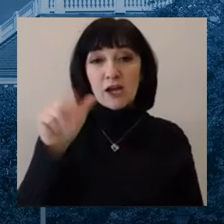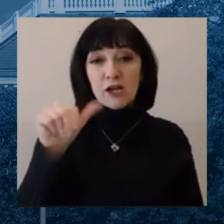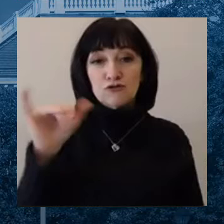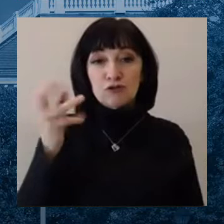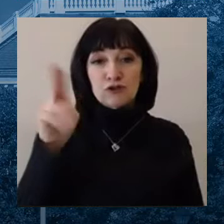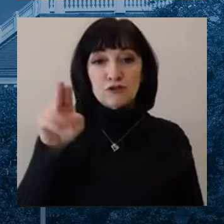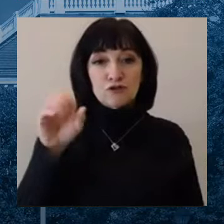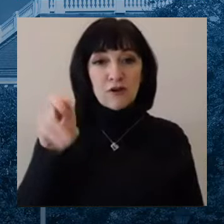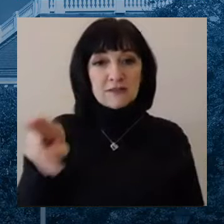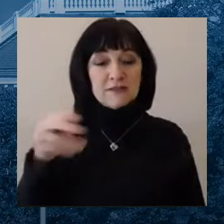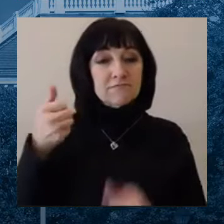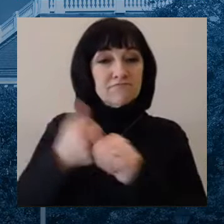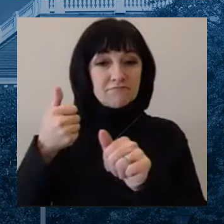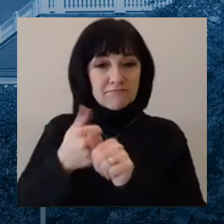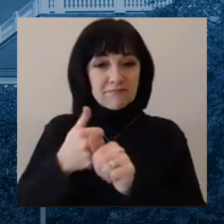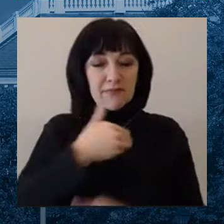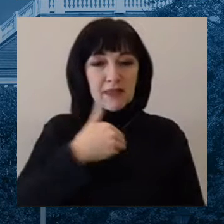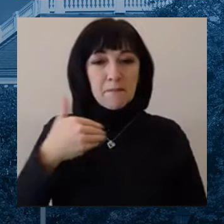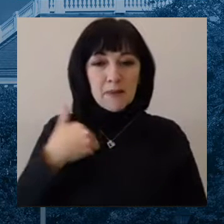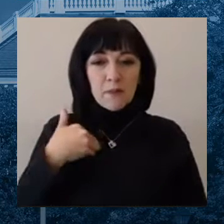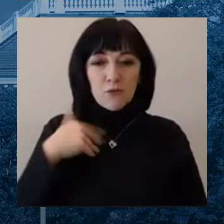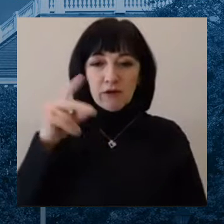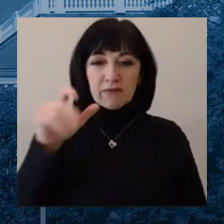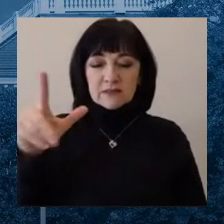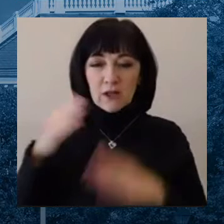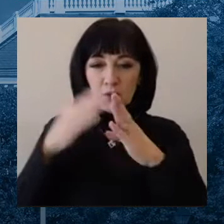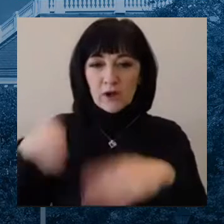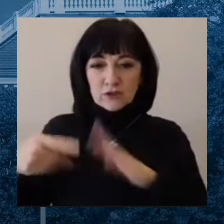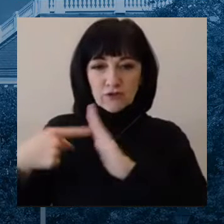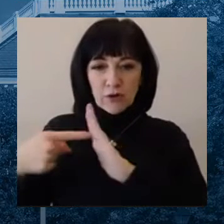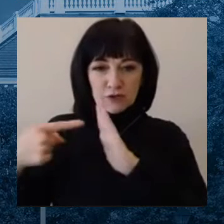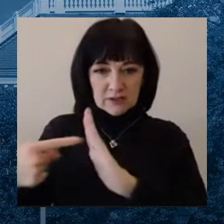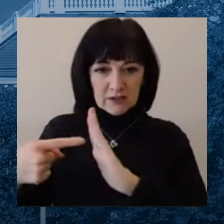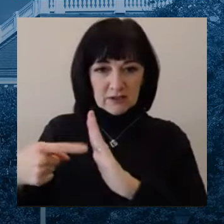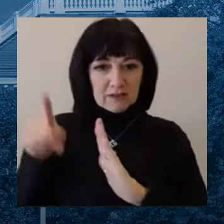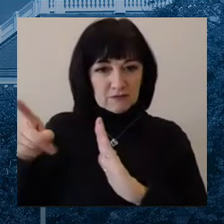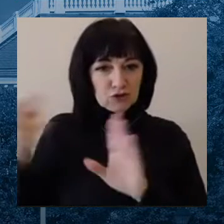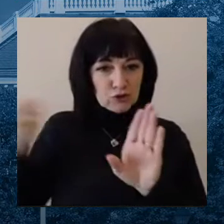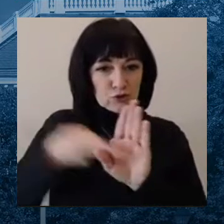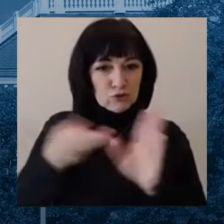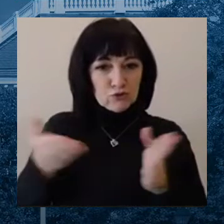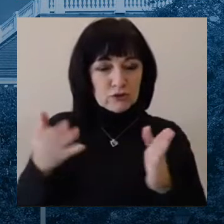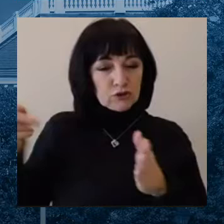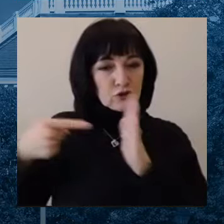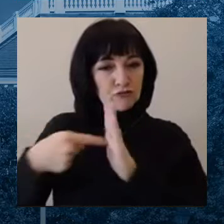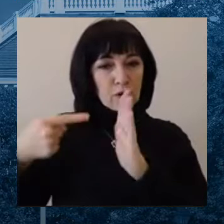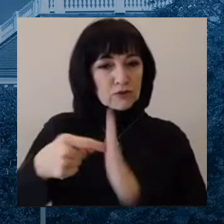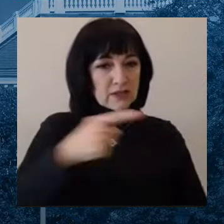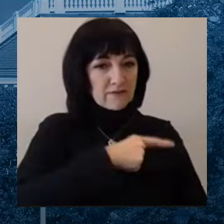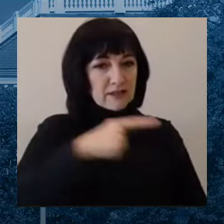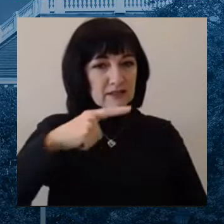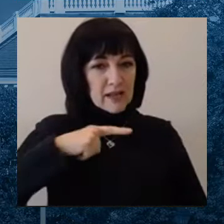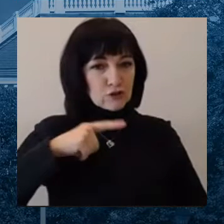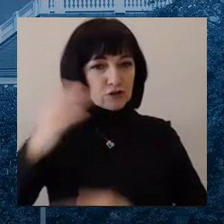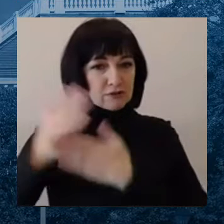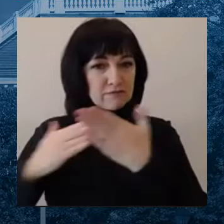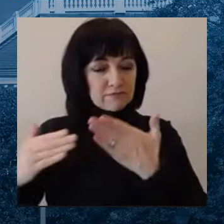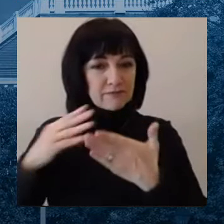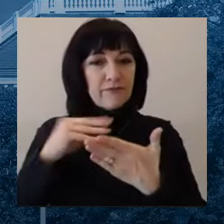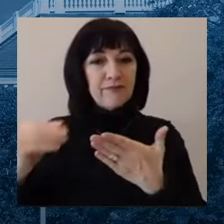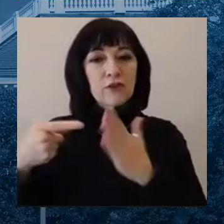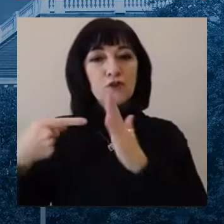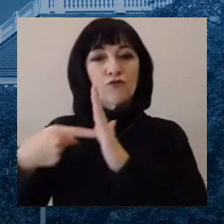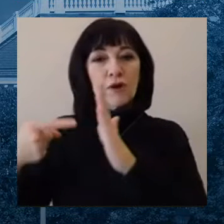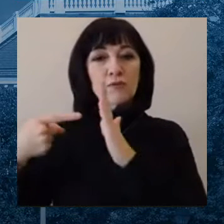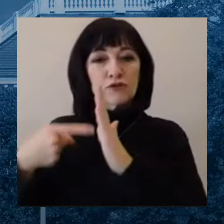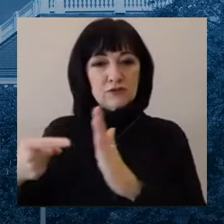a member of the Delaware House of Representatives. She's here today representing the legislature and representing